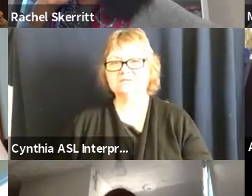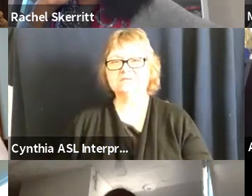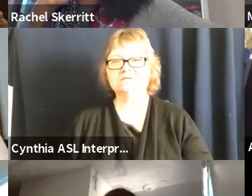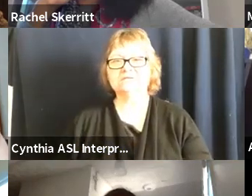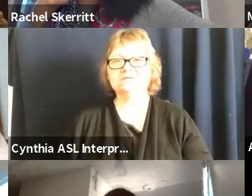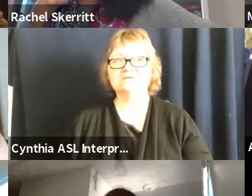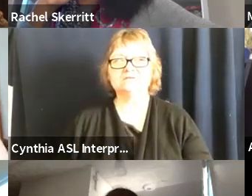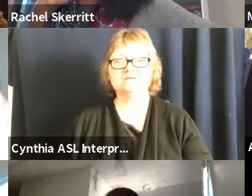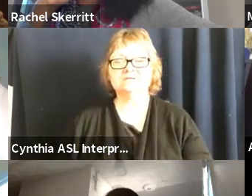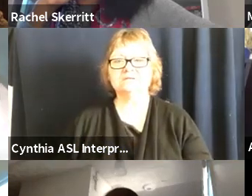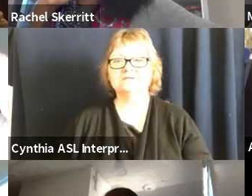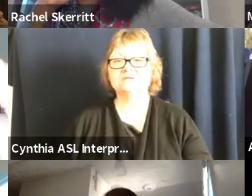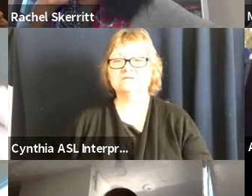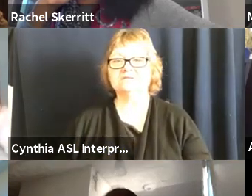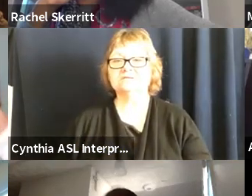to zip code